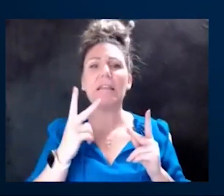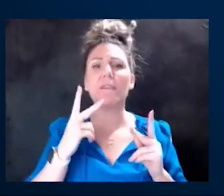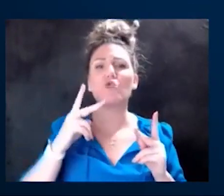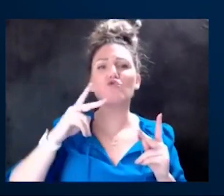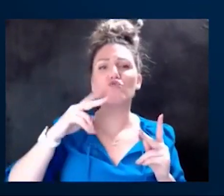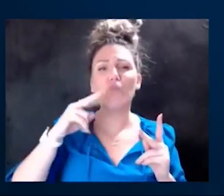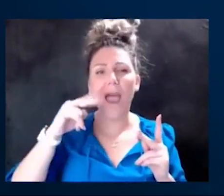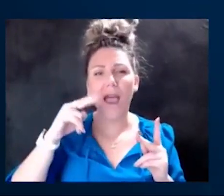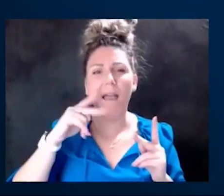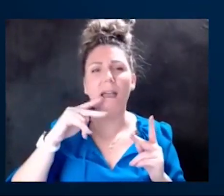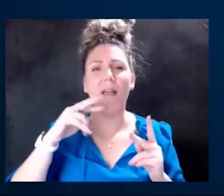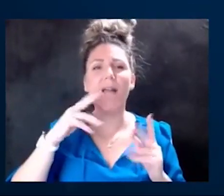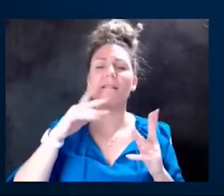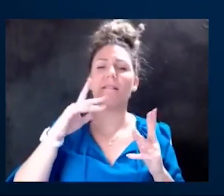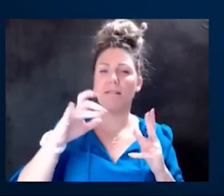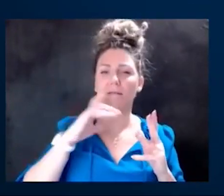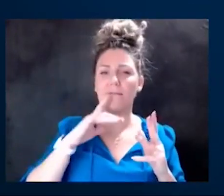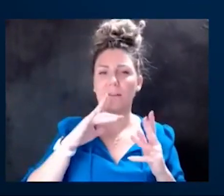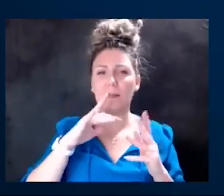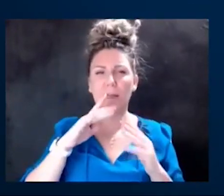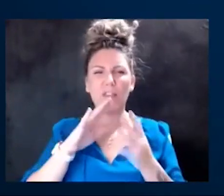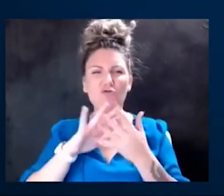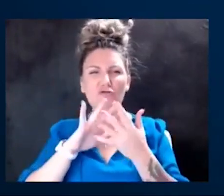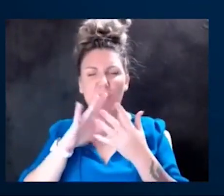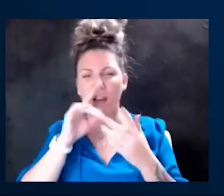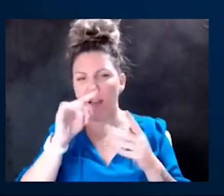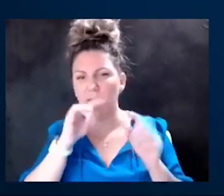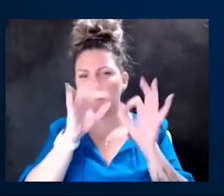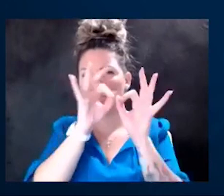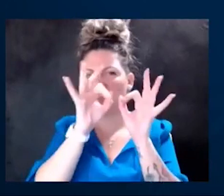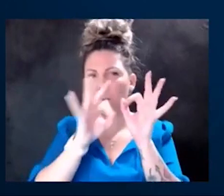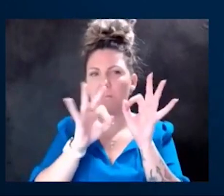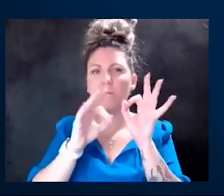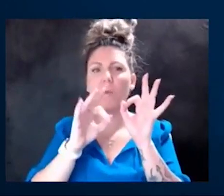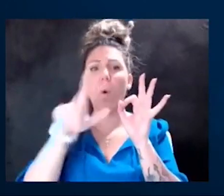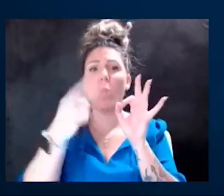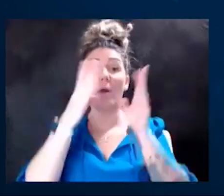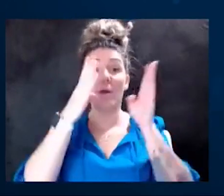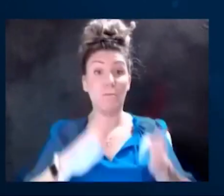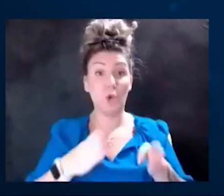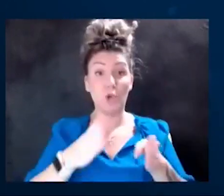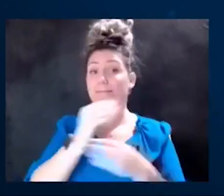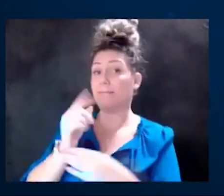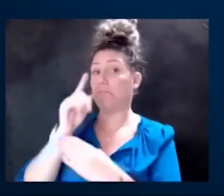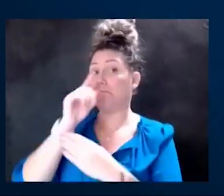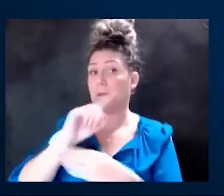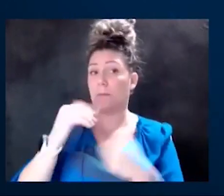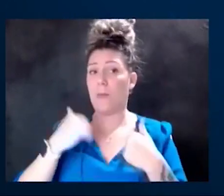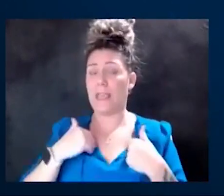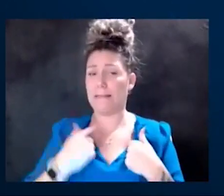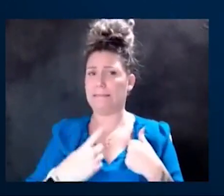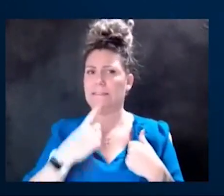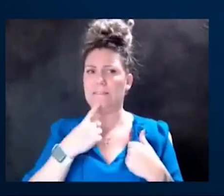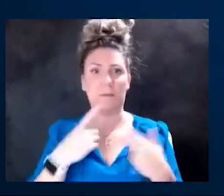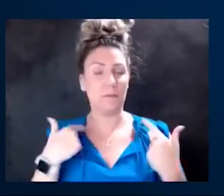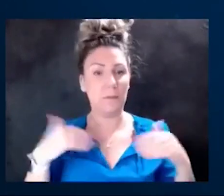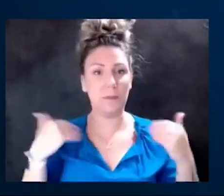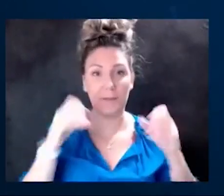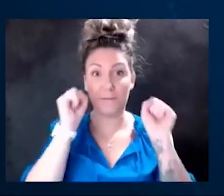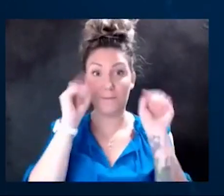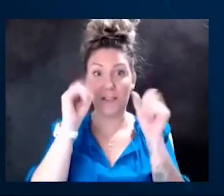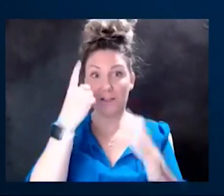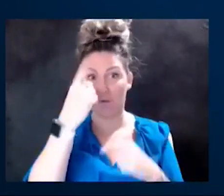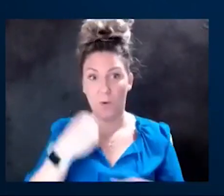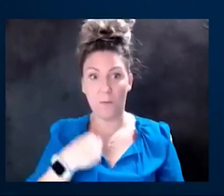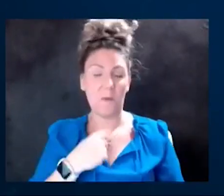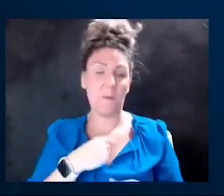which means only the person in the placebo had a severe symptom there, which is just fascinating for me as a